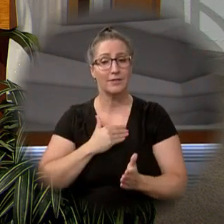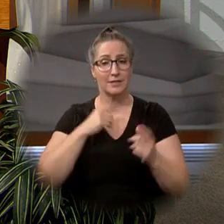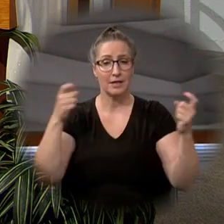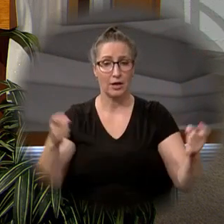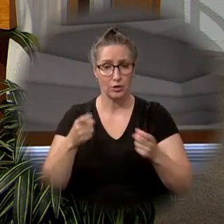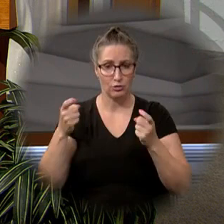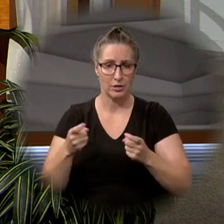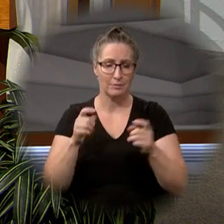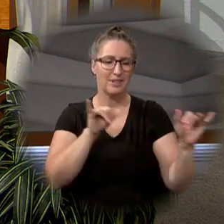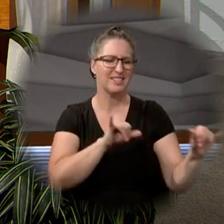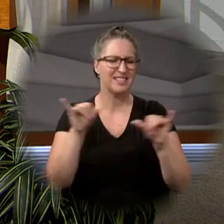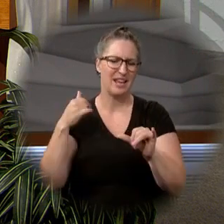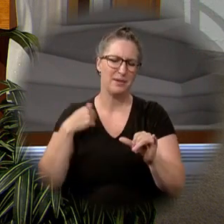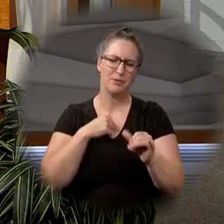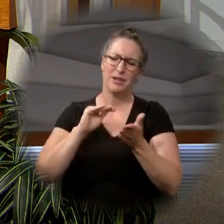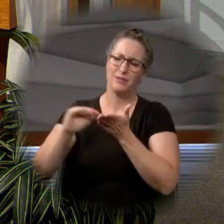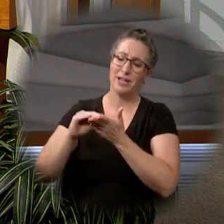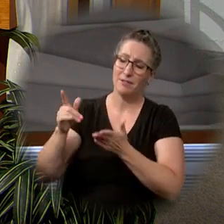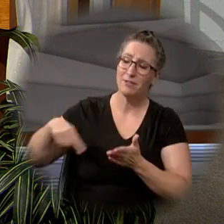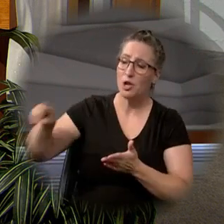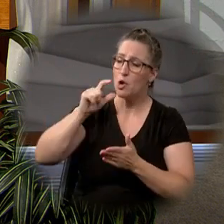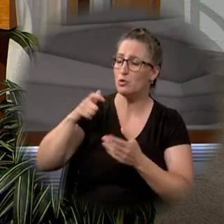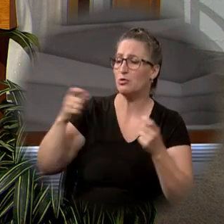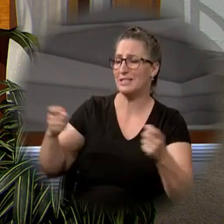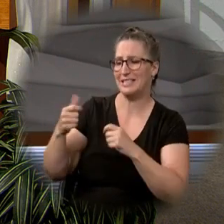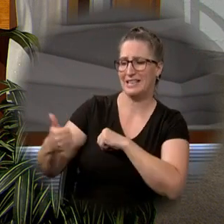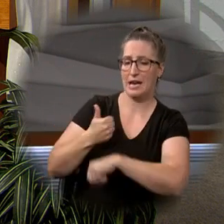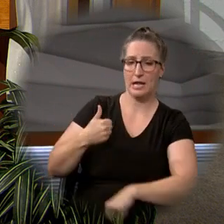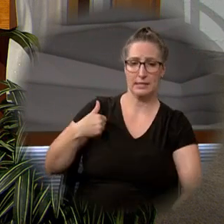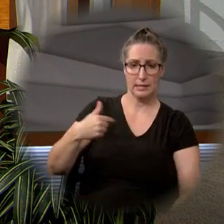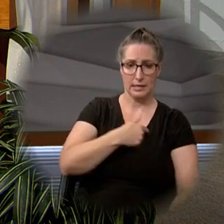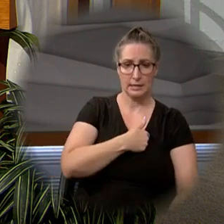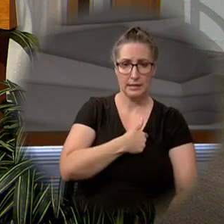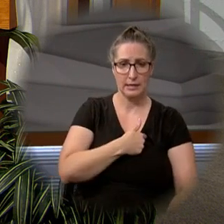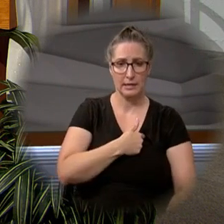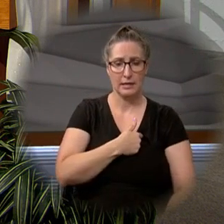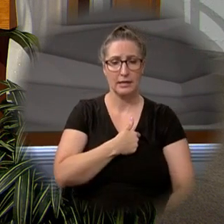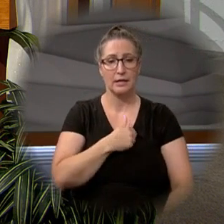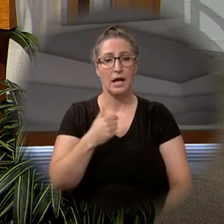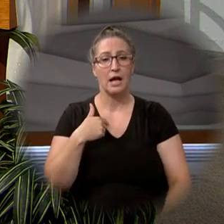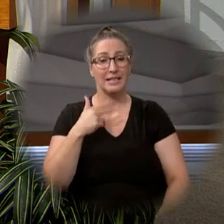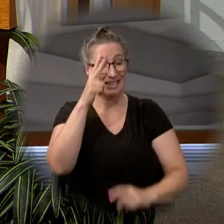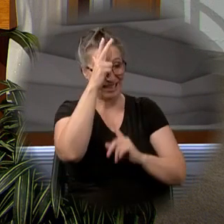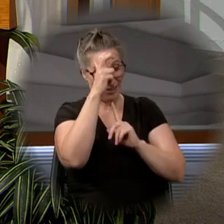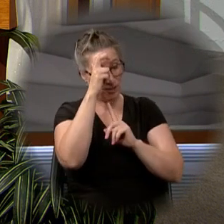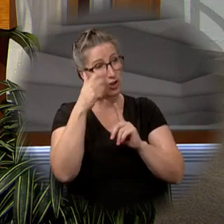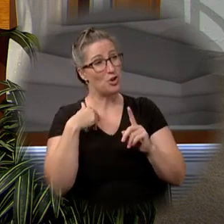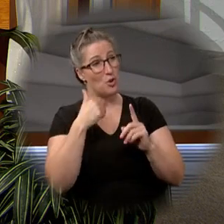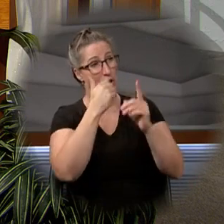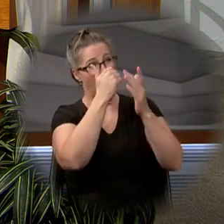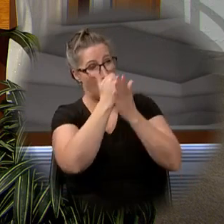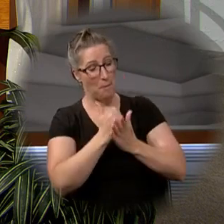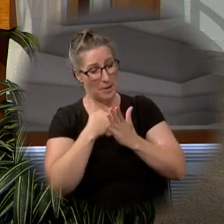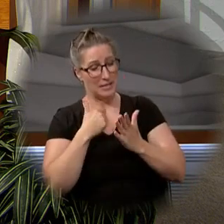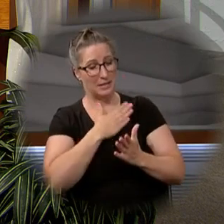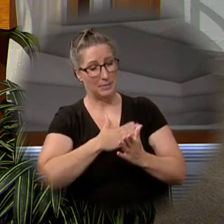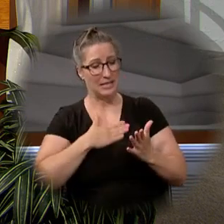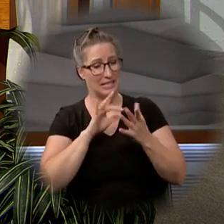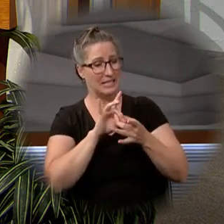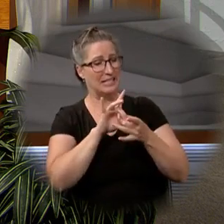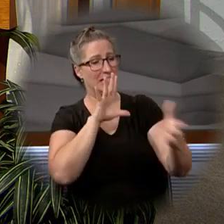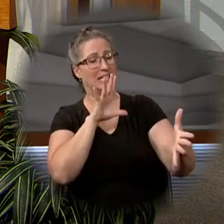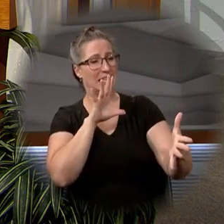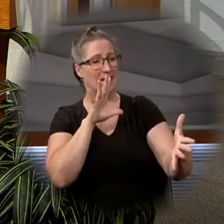and forgive us our trespasses, as we forgive those who trespass against us. And lead us not into